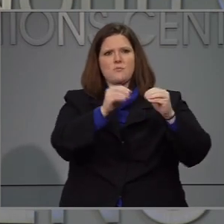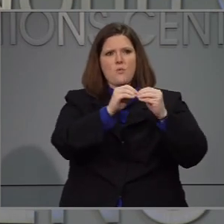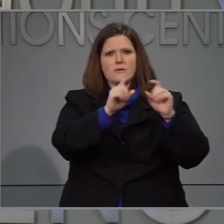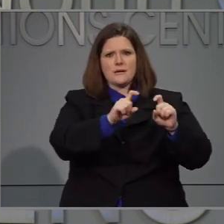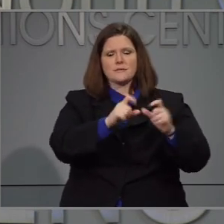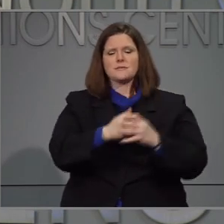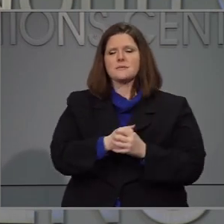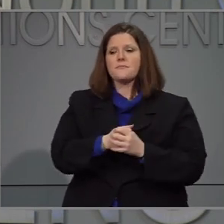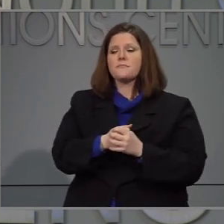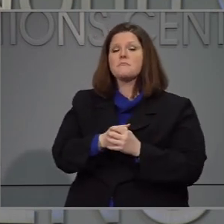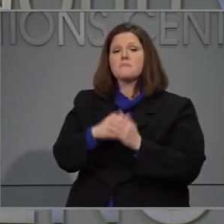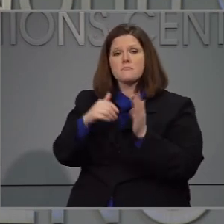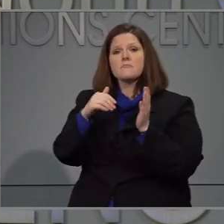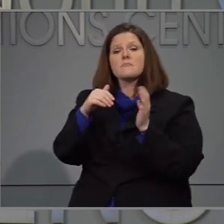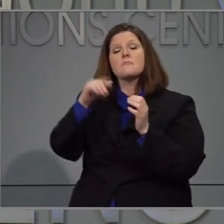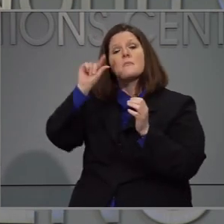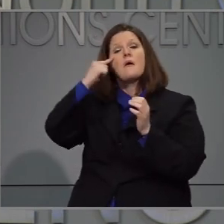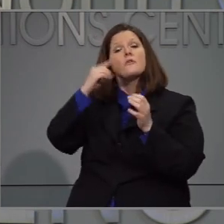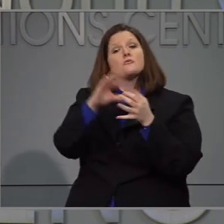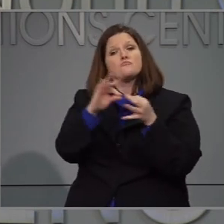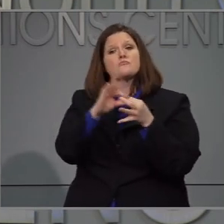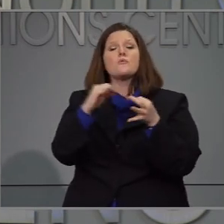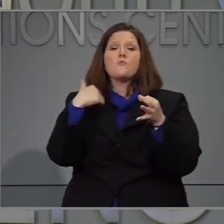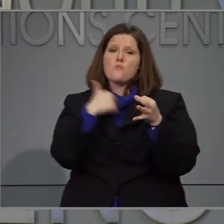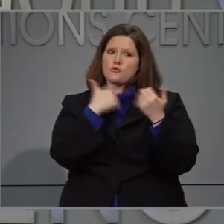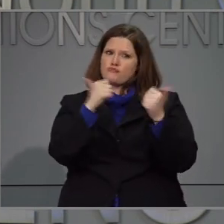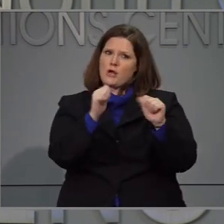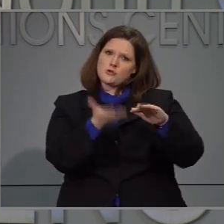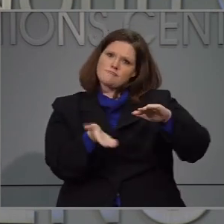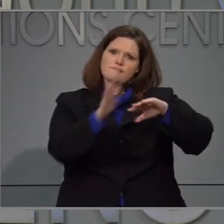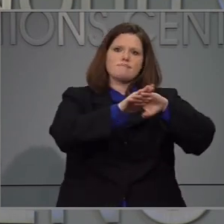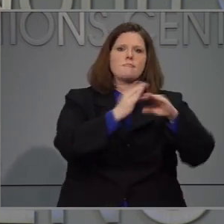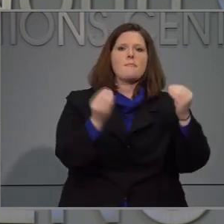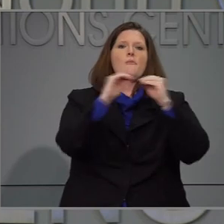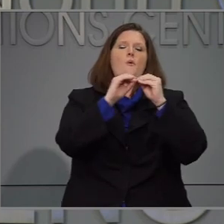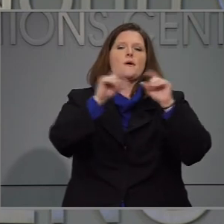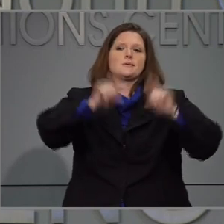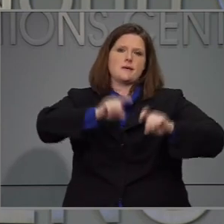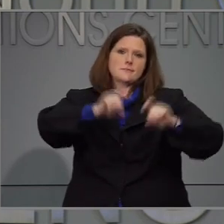to ramp up the total number of tests, and obviously